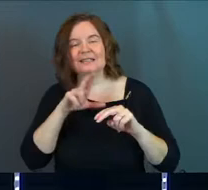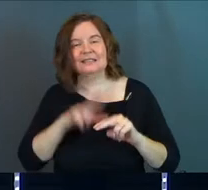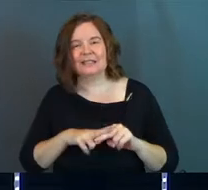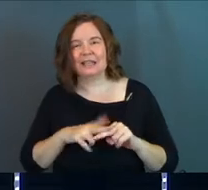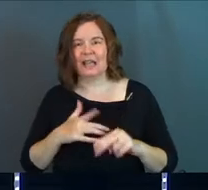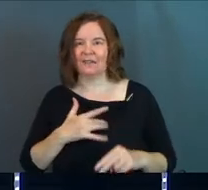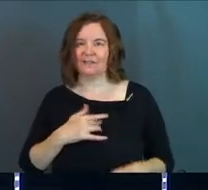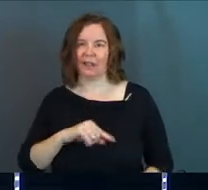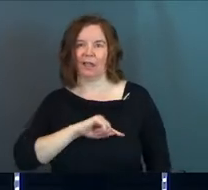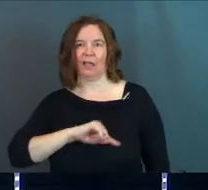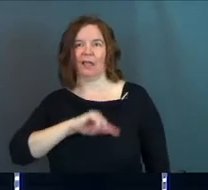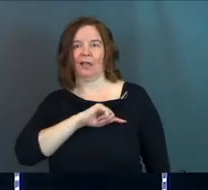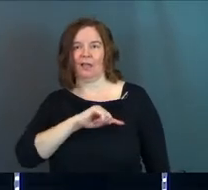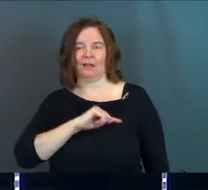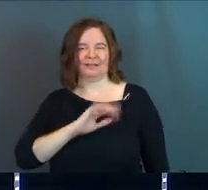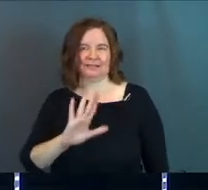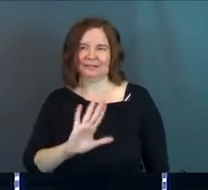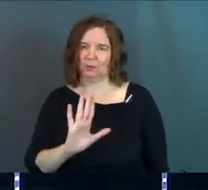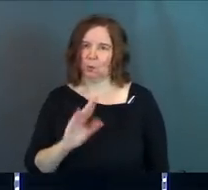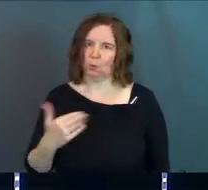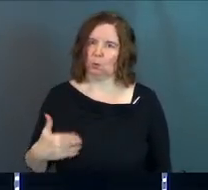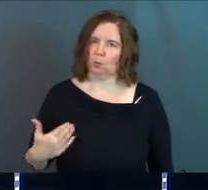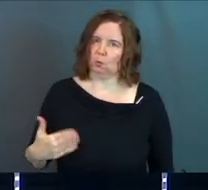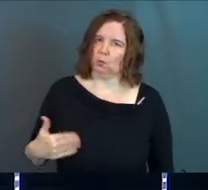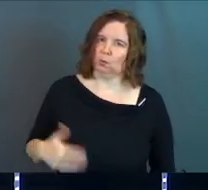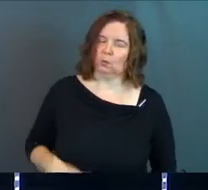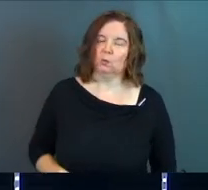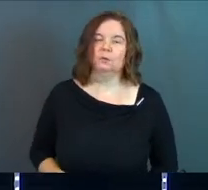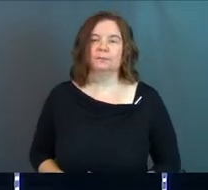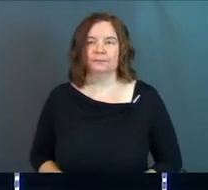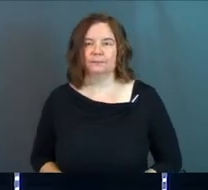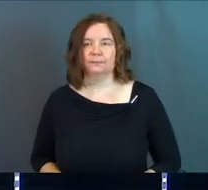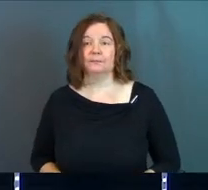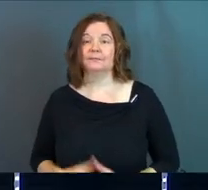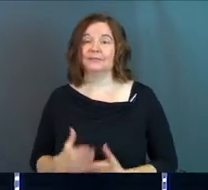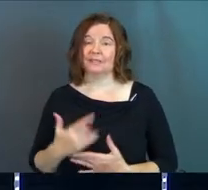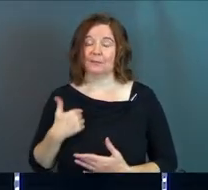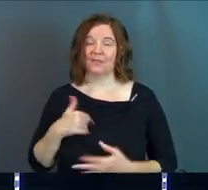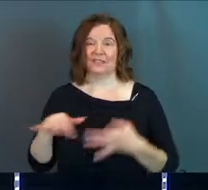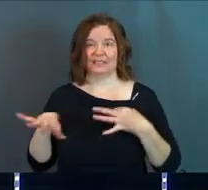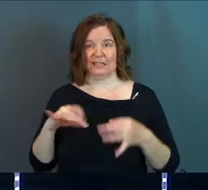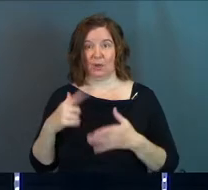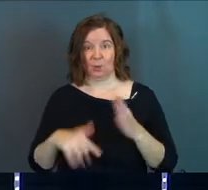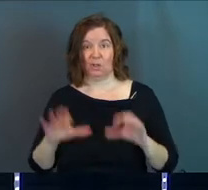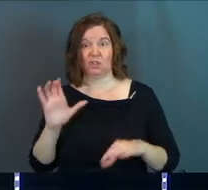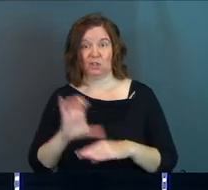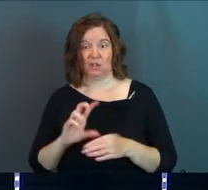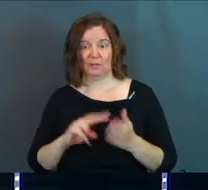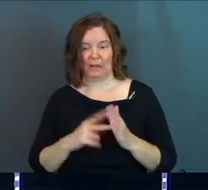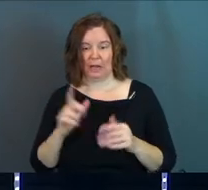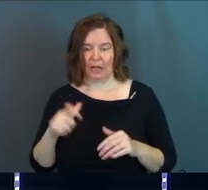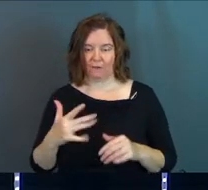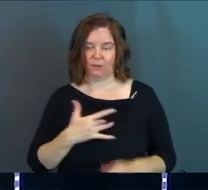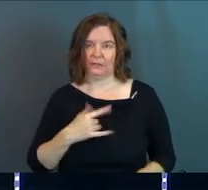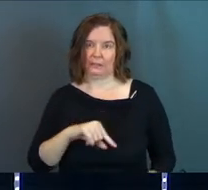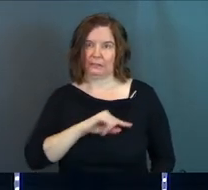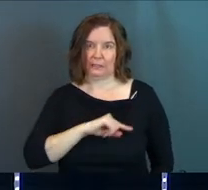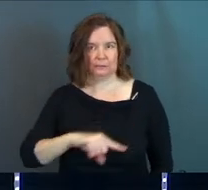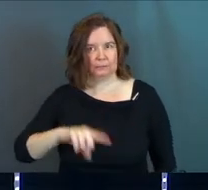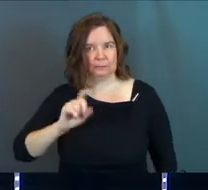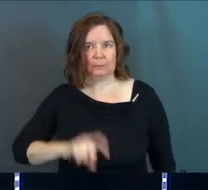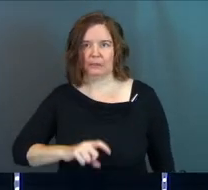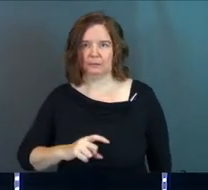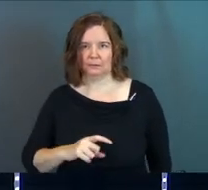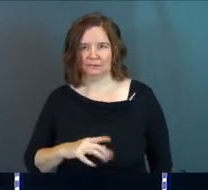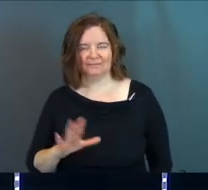there and feeling guilty. Ooh. Some of us define that's what church is sitting down and feeling guilty with